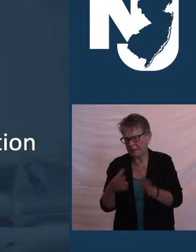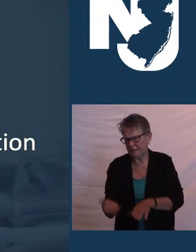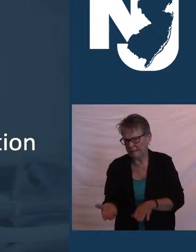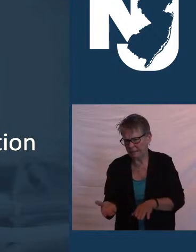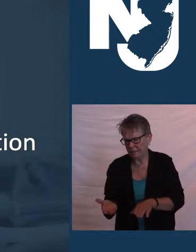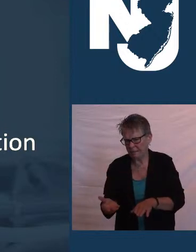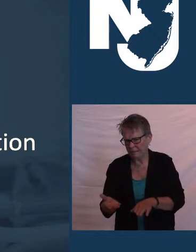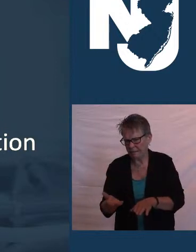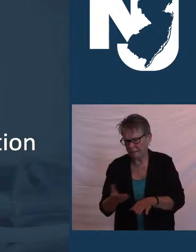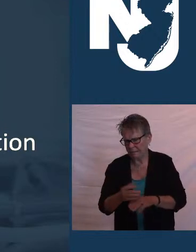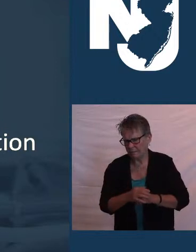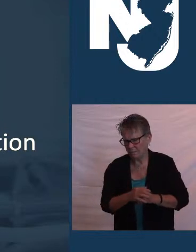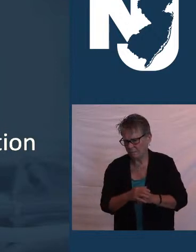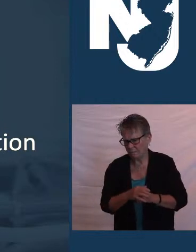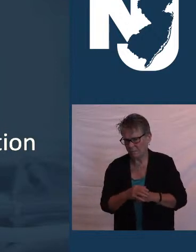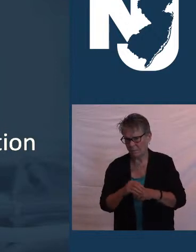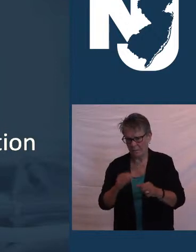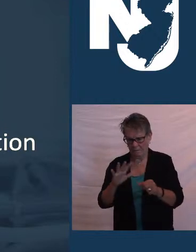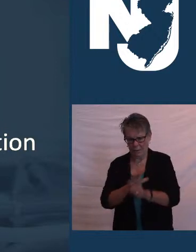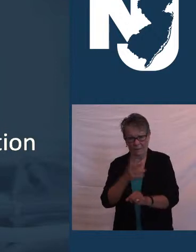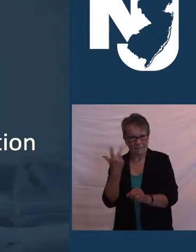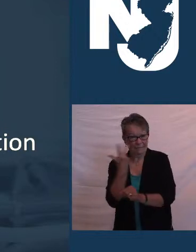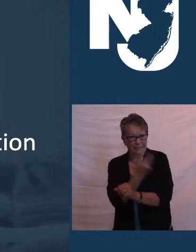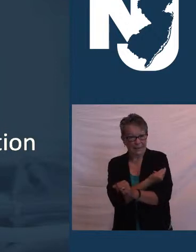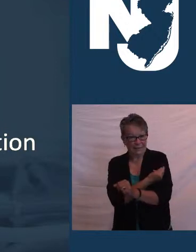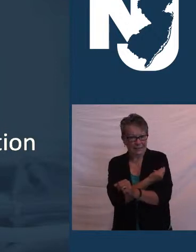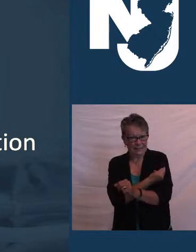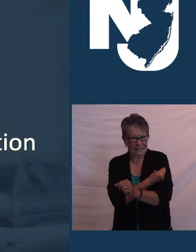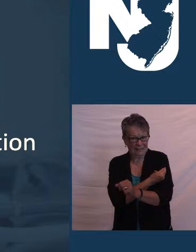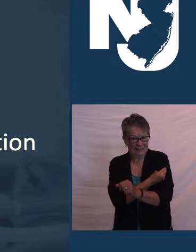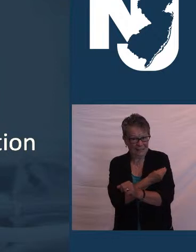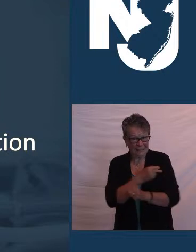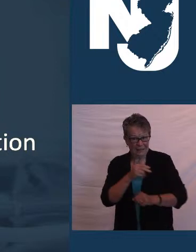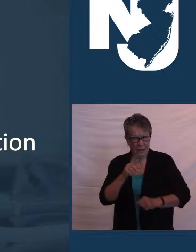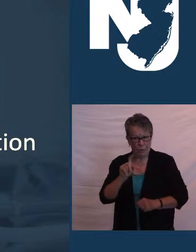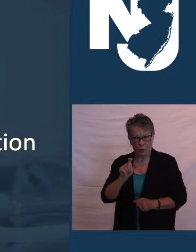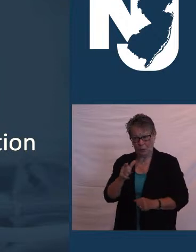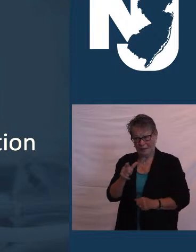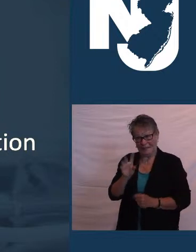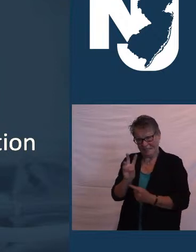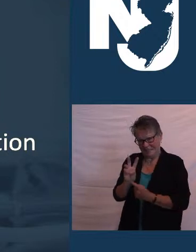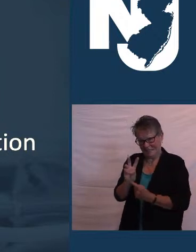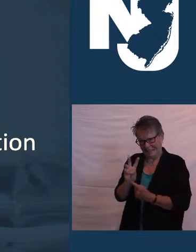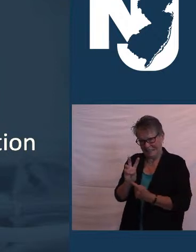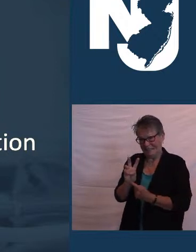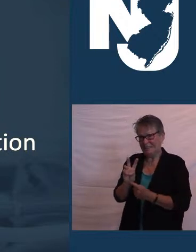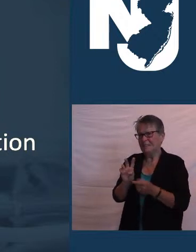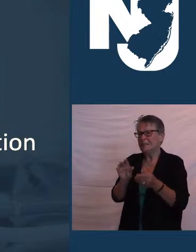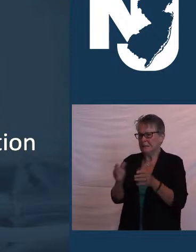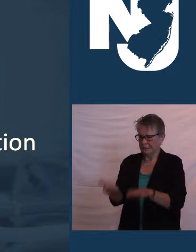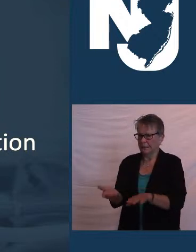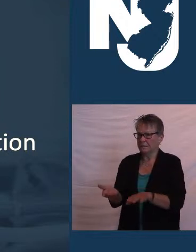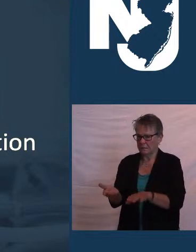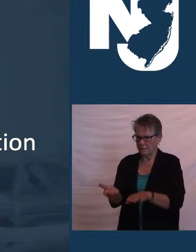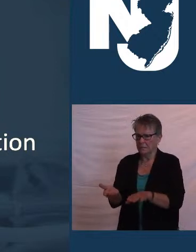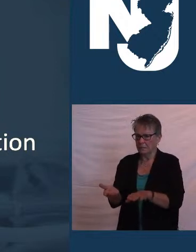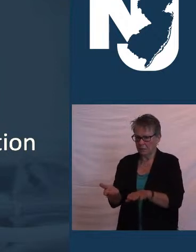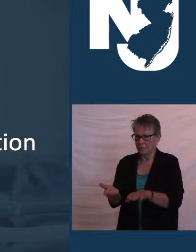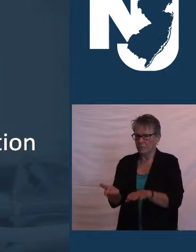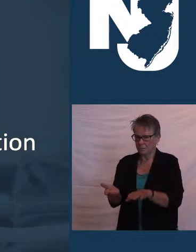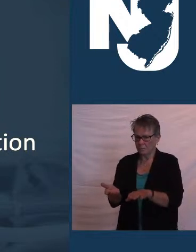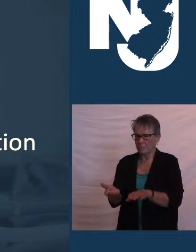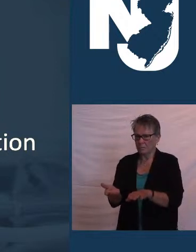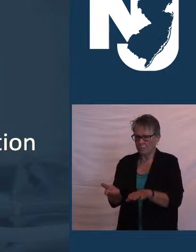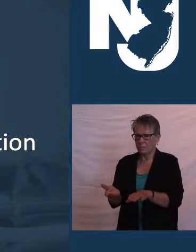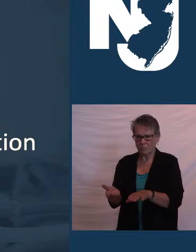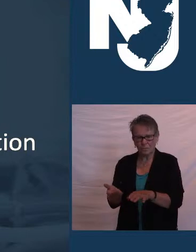for 126 of these. Unvaccinated individuals have made up 96% of our deaths over the